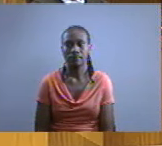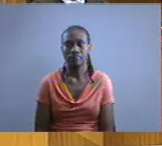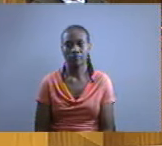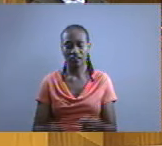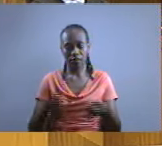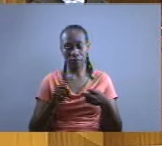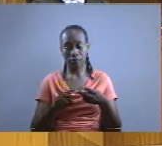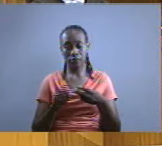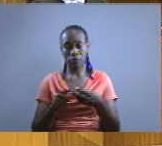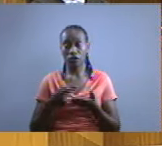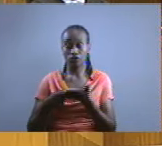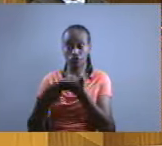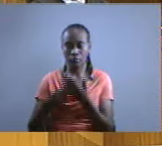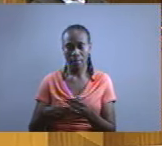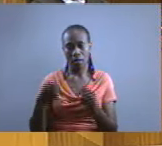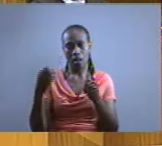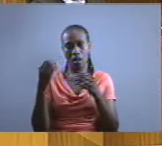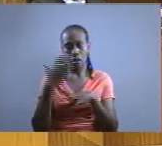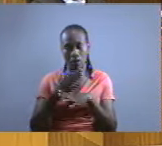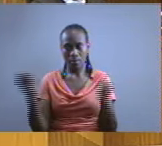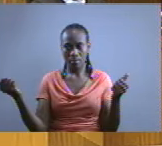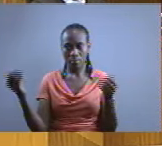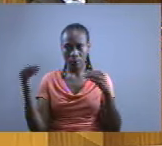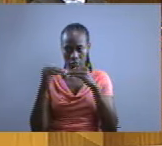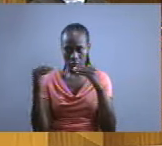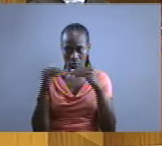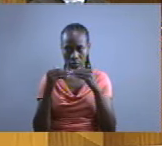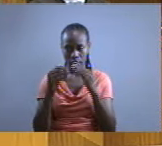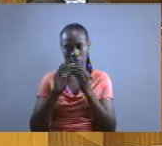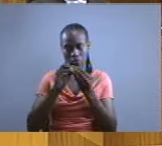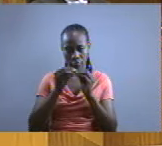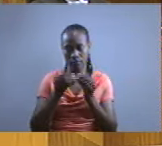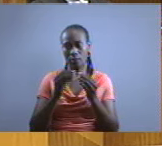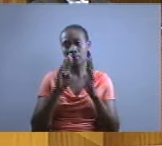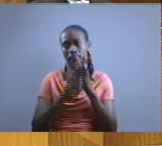Second reading debate, Employment Equity Amendment Bill.